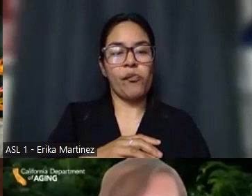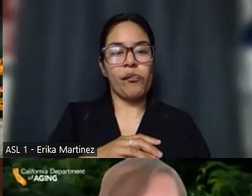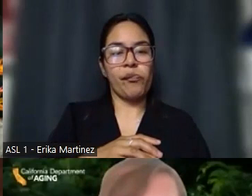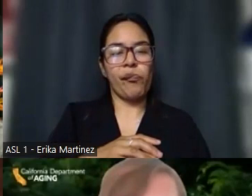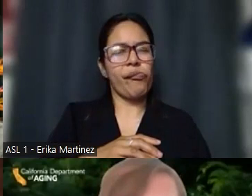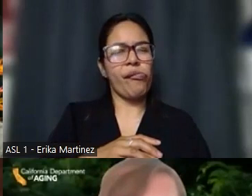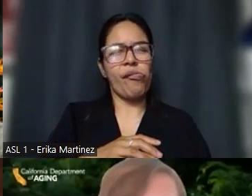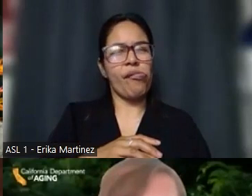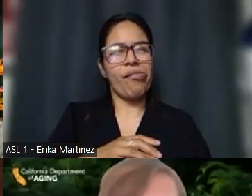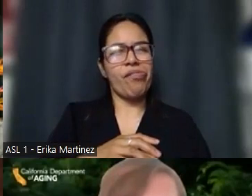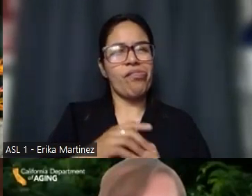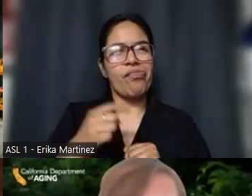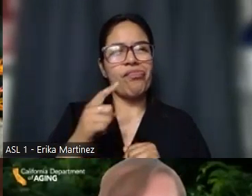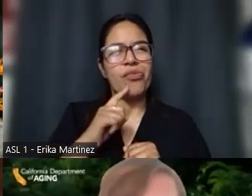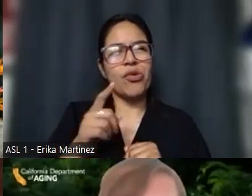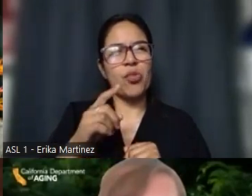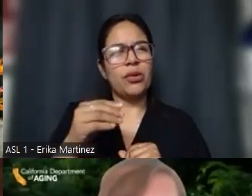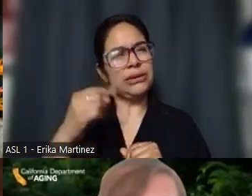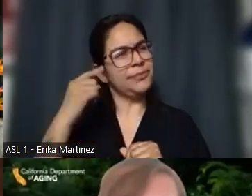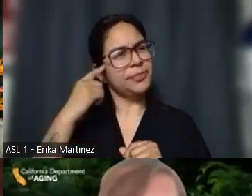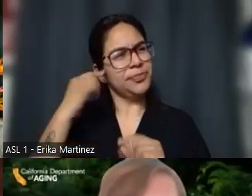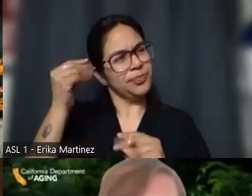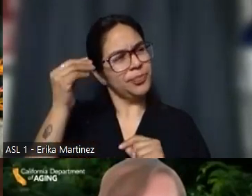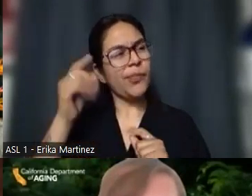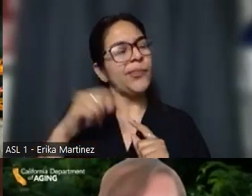in general, it's pretty,